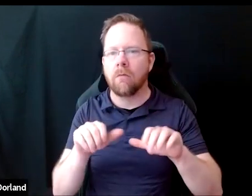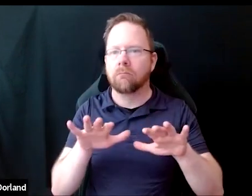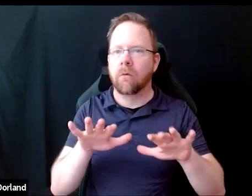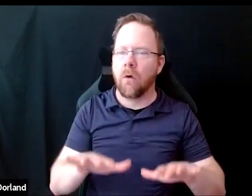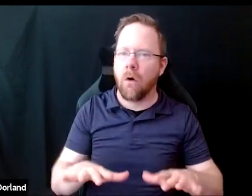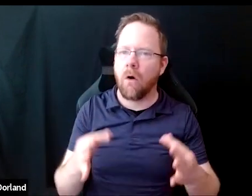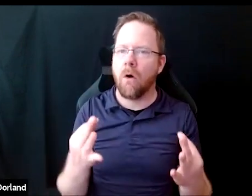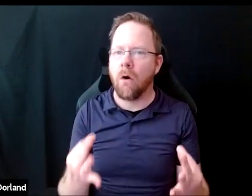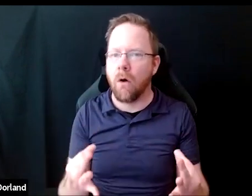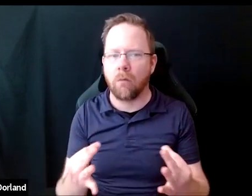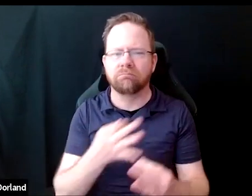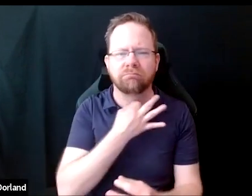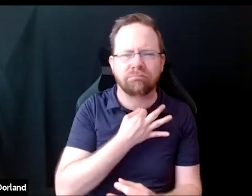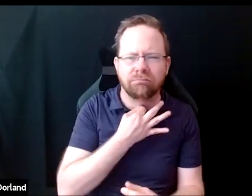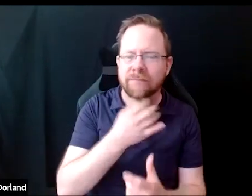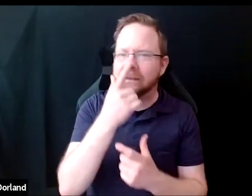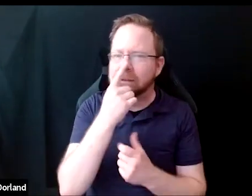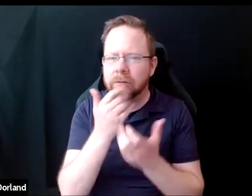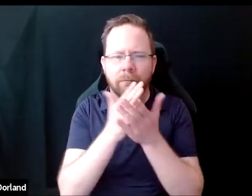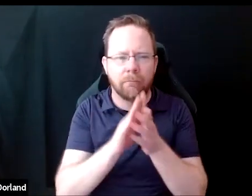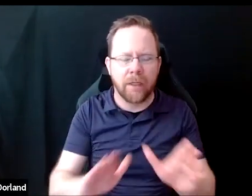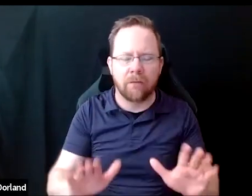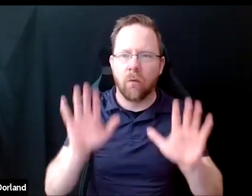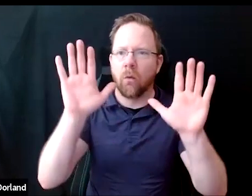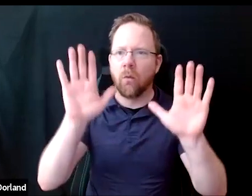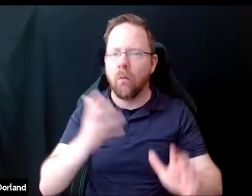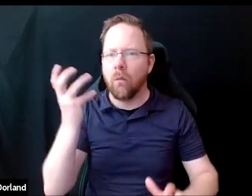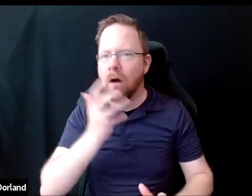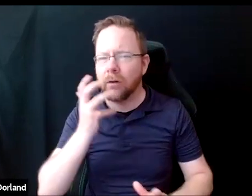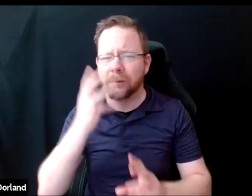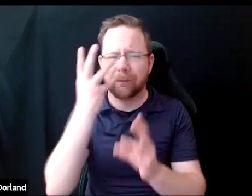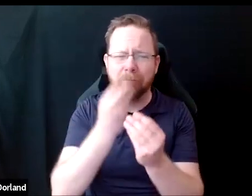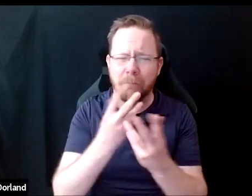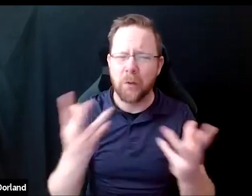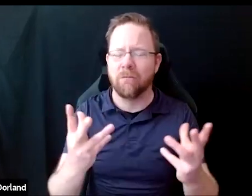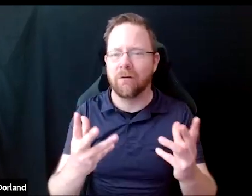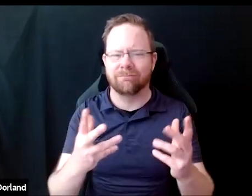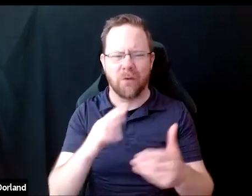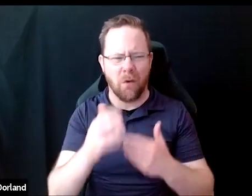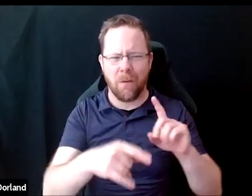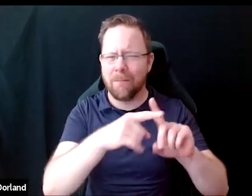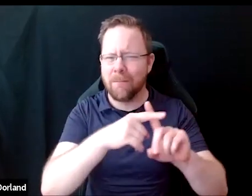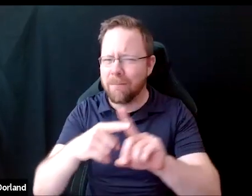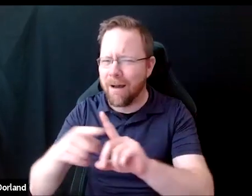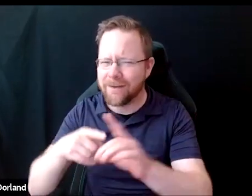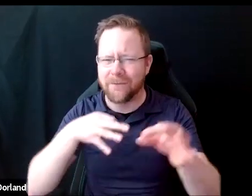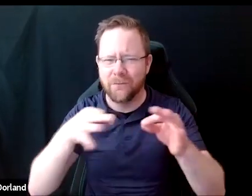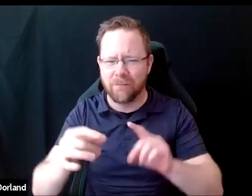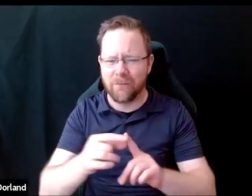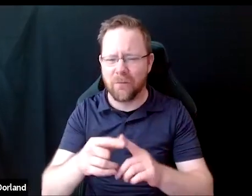curiosity, interesting, peaceful, wonder, beautiful, all these really sort of positive, wonderful